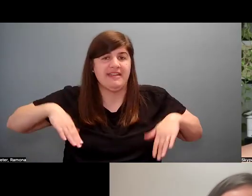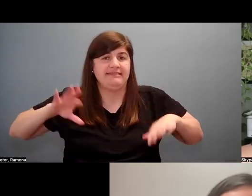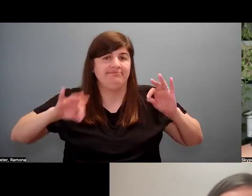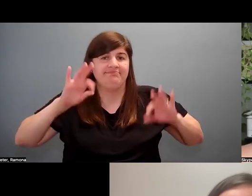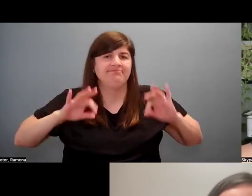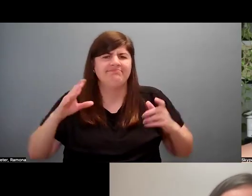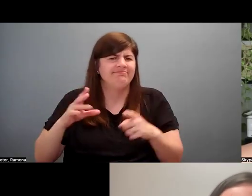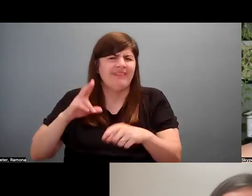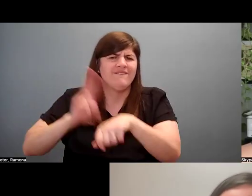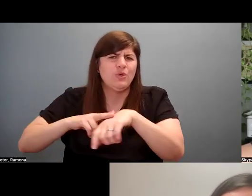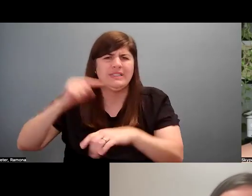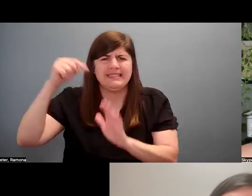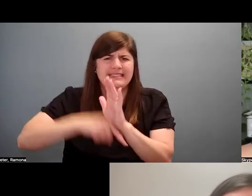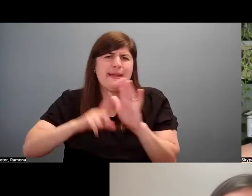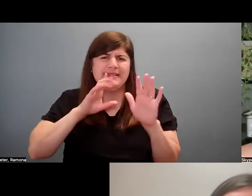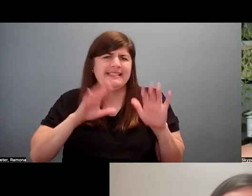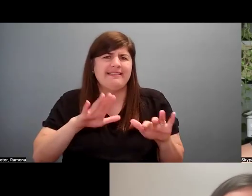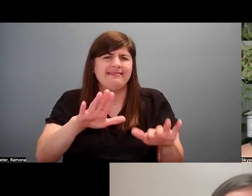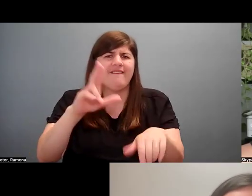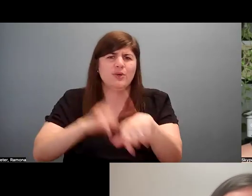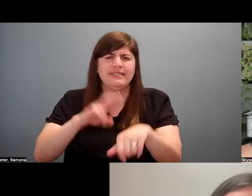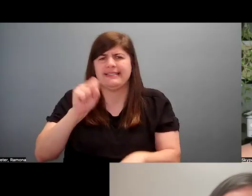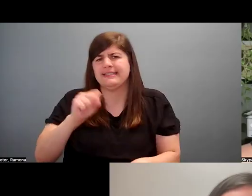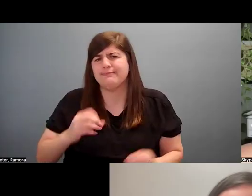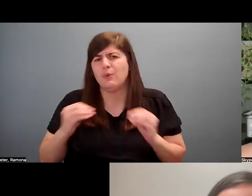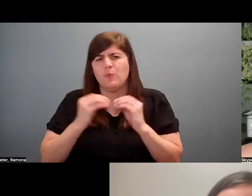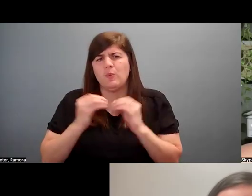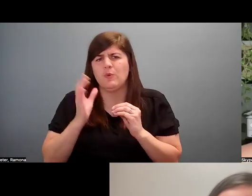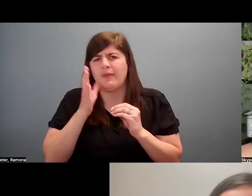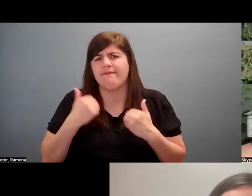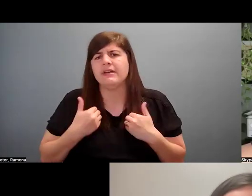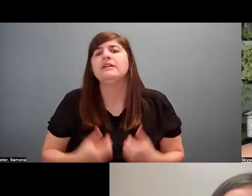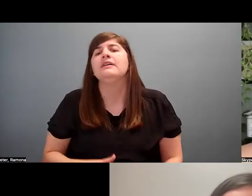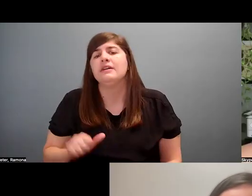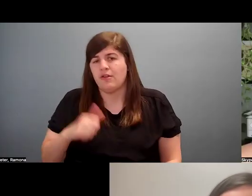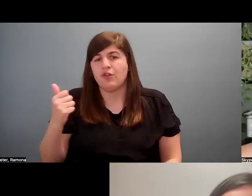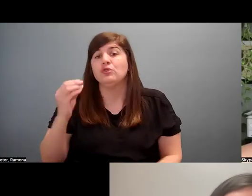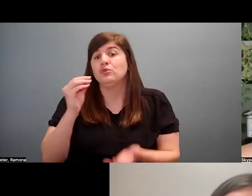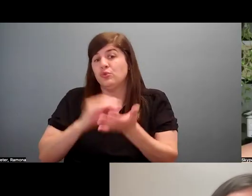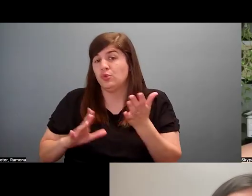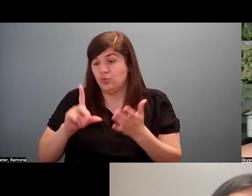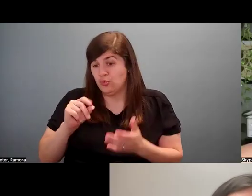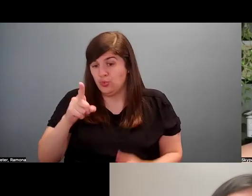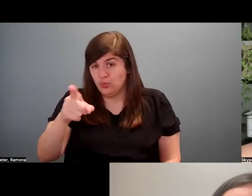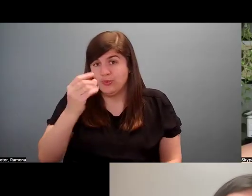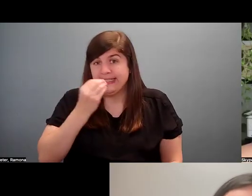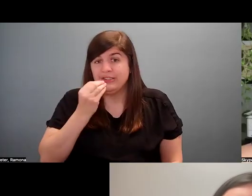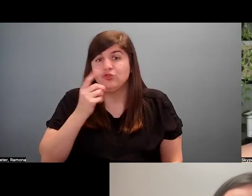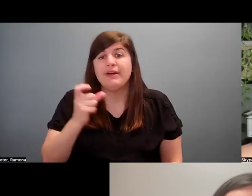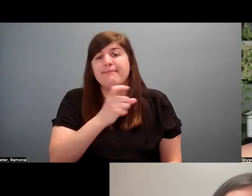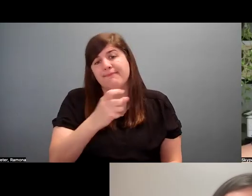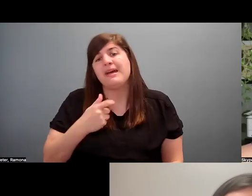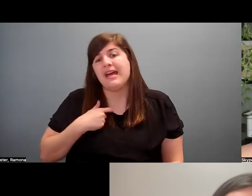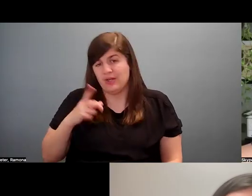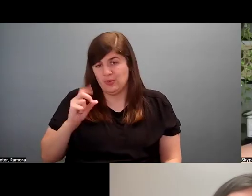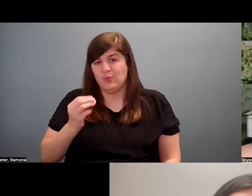deep sea and all that. There's gonna Oh, be yes. shrimp. There's always gonna be more shrimp. Another question from a student. Do you eat shrimp? Yes, I